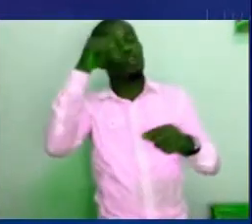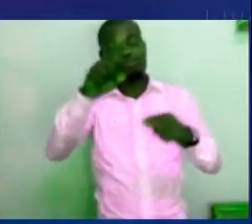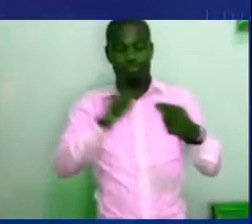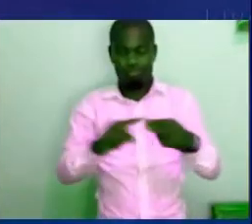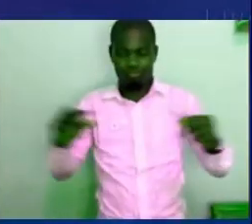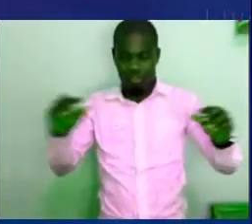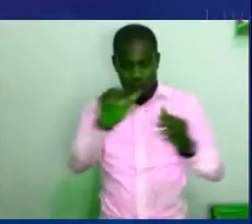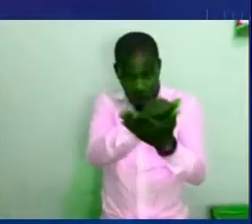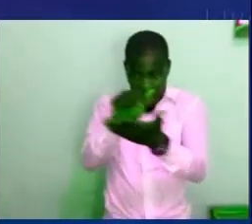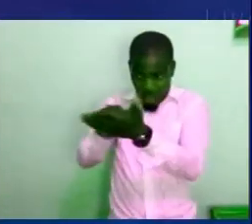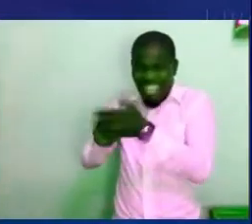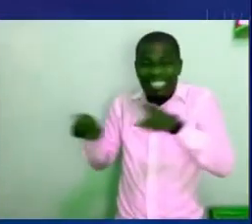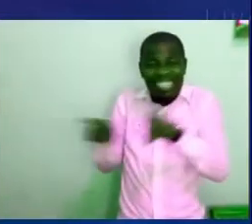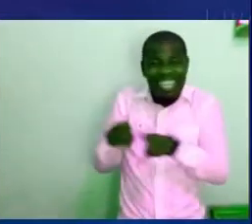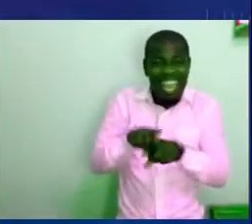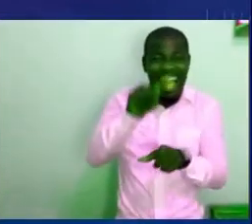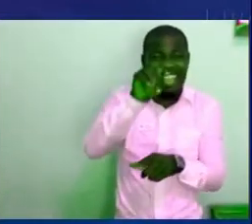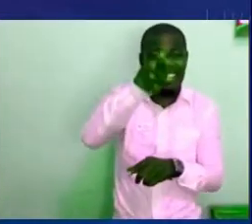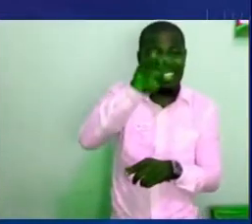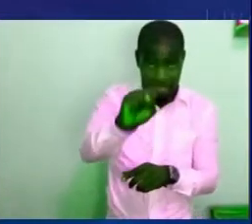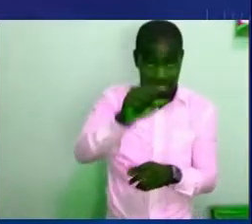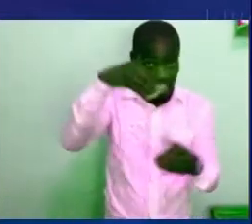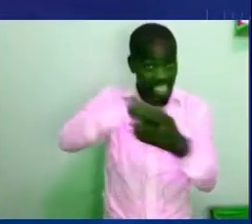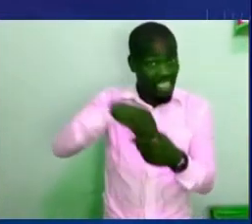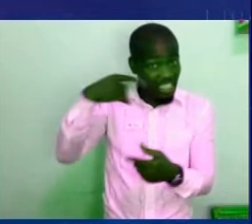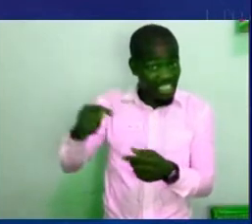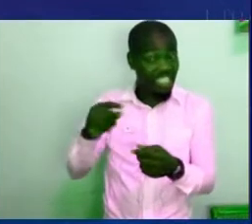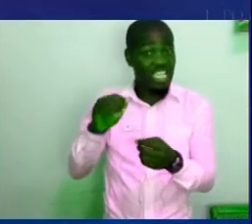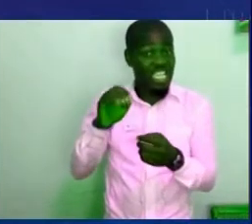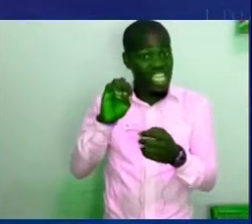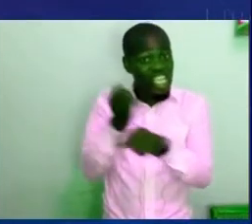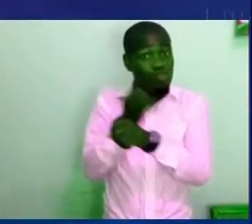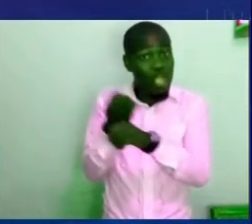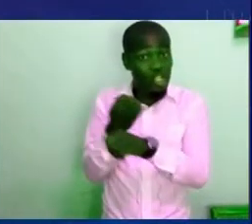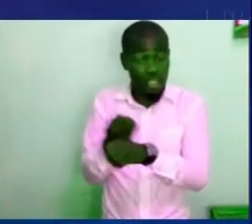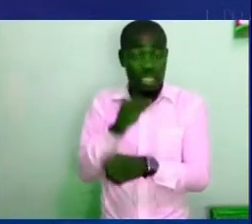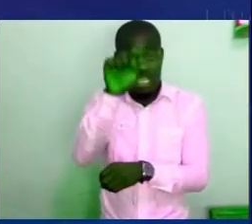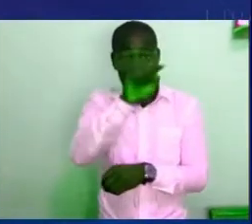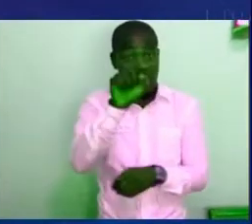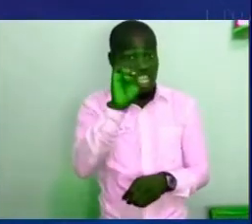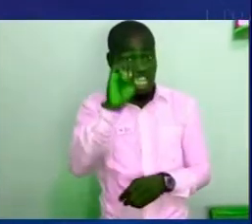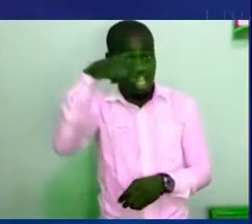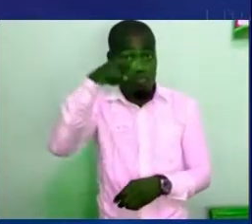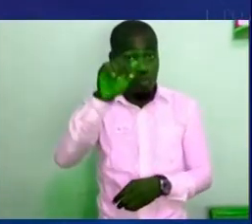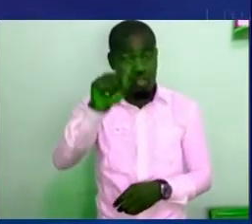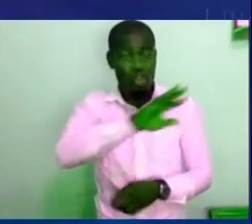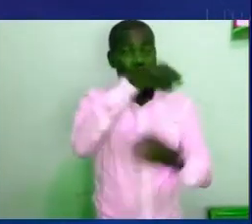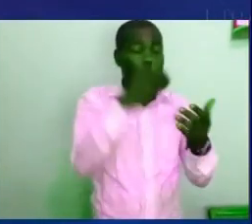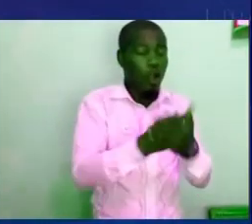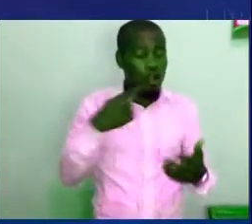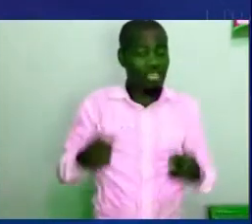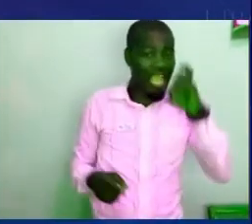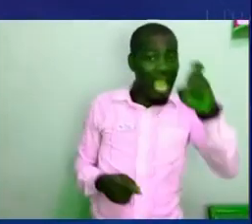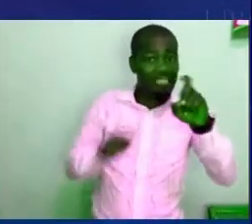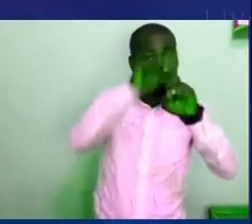when we have a long expression like this is to collect the like terms in the equation together. All the x squared will